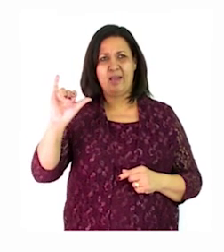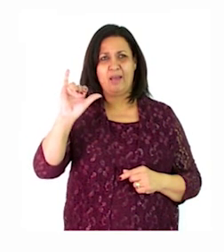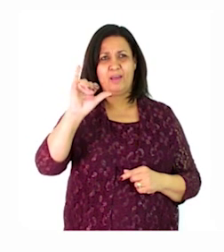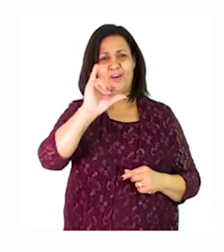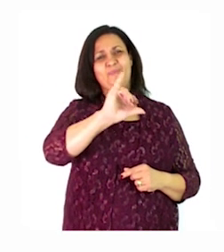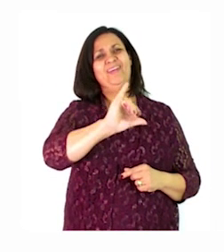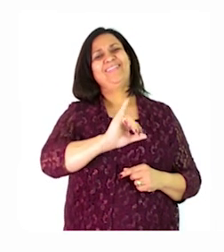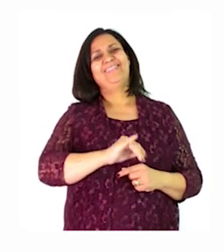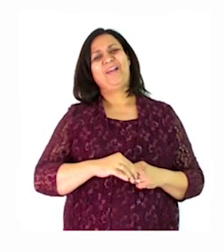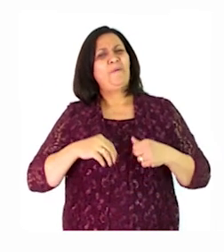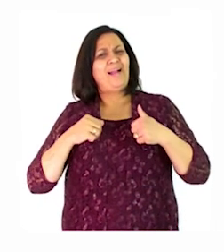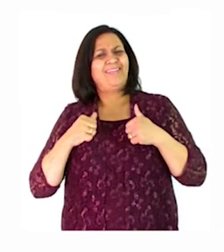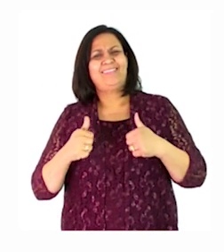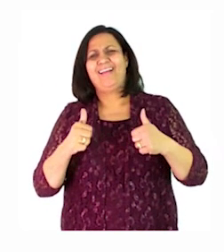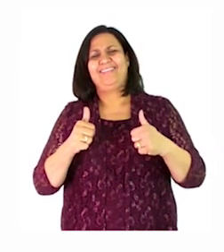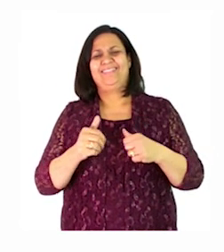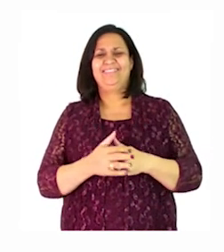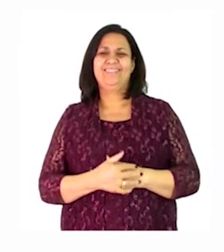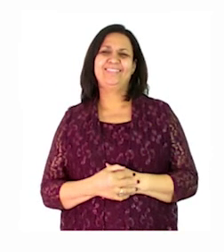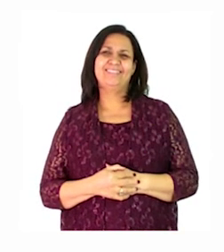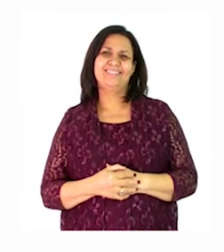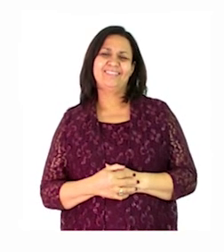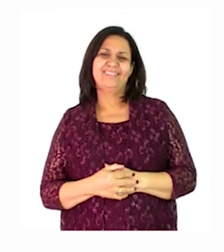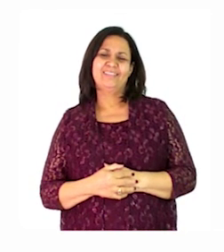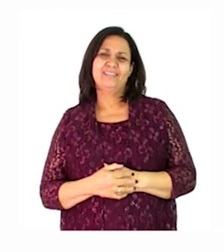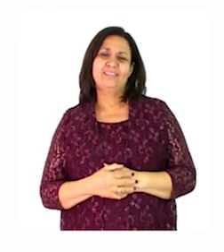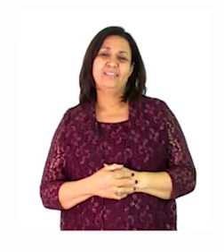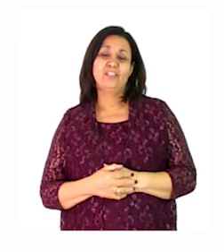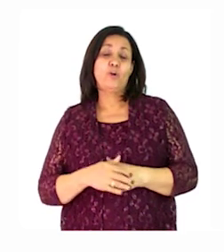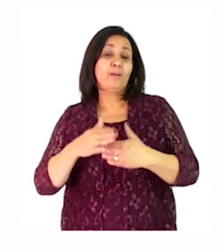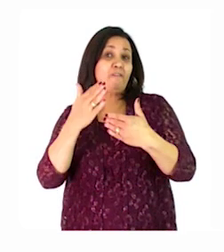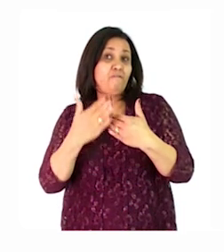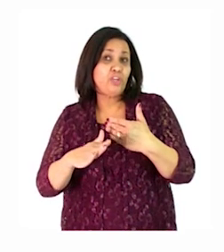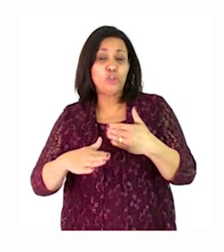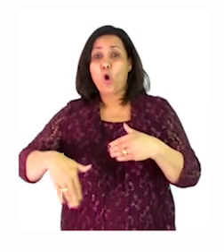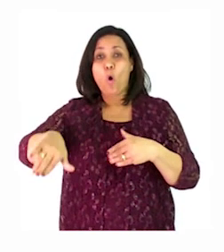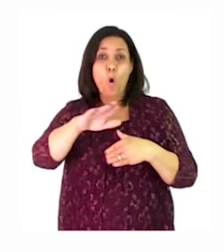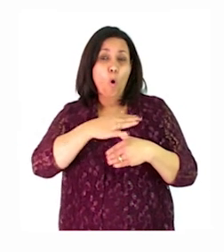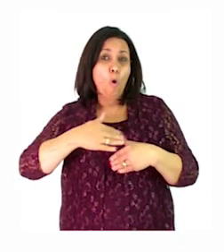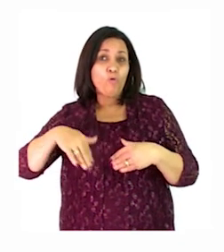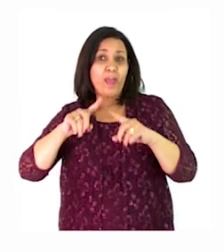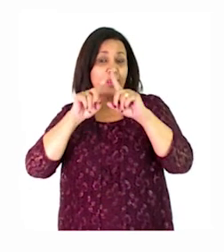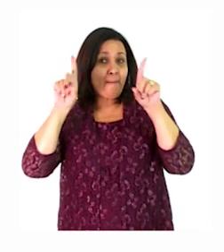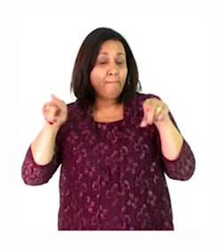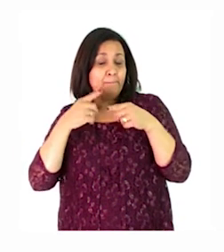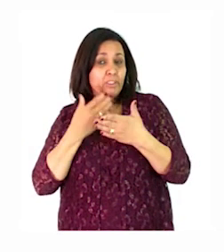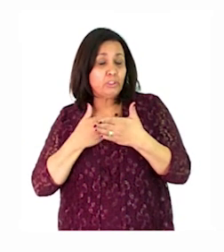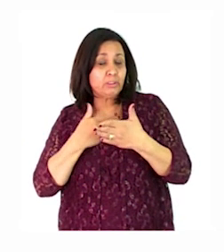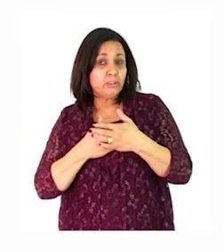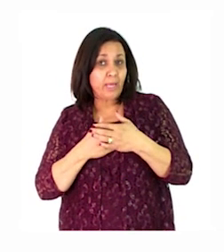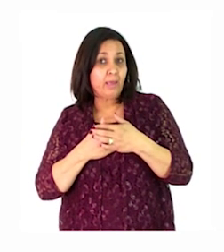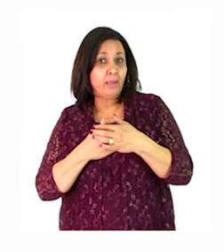Yes, well done. So you need to complete all the other work